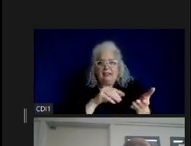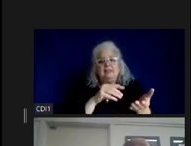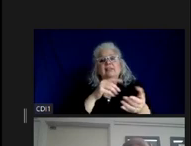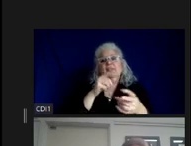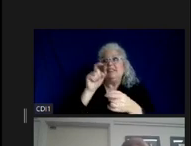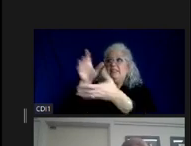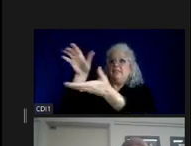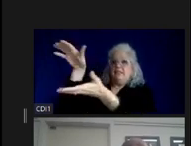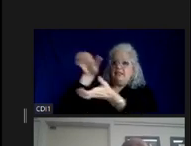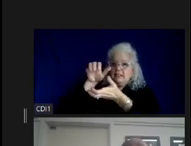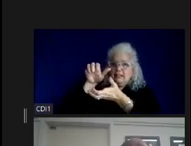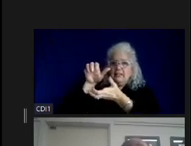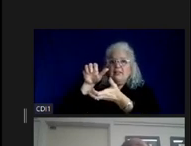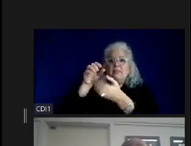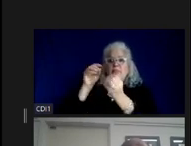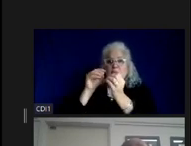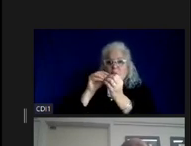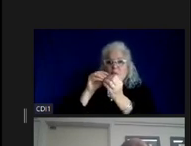slide.